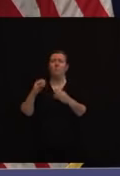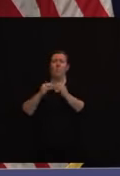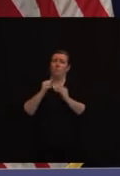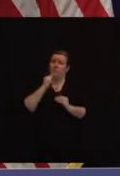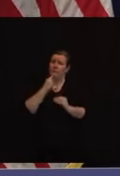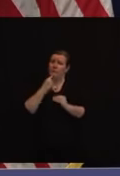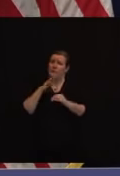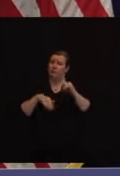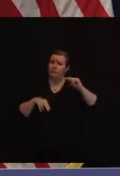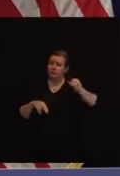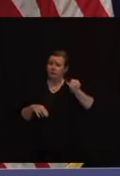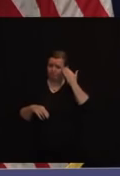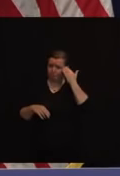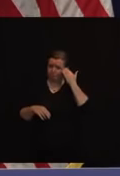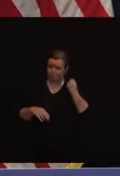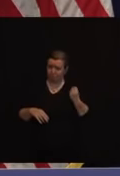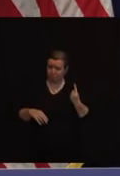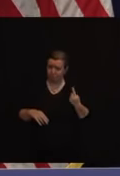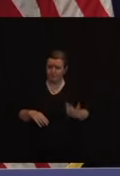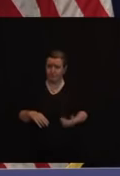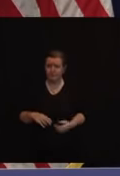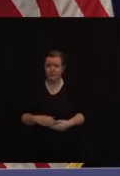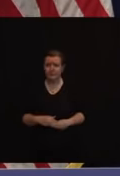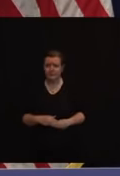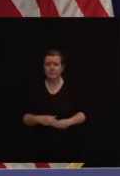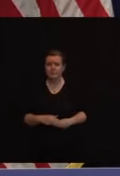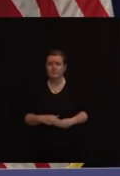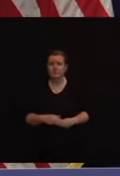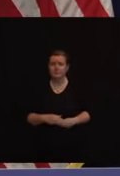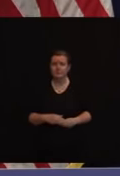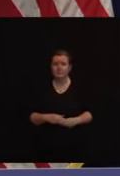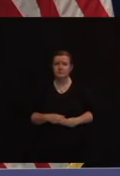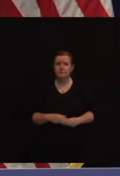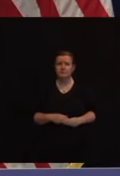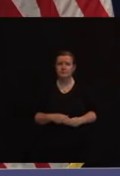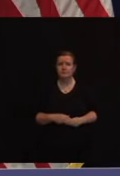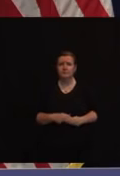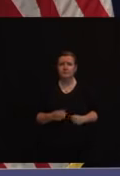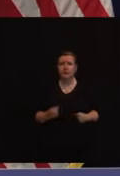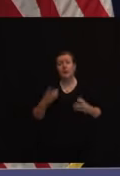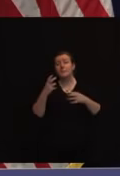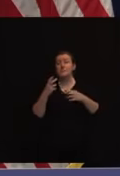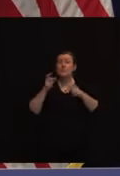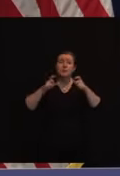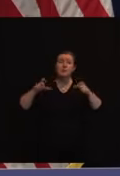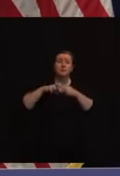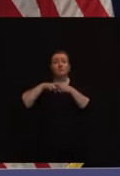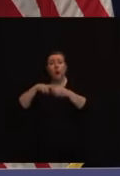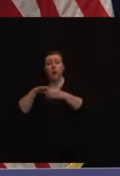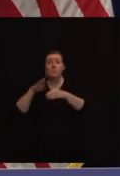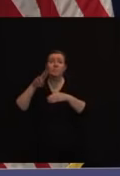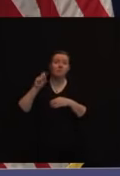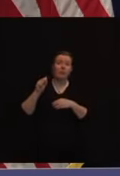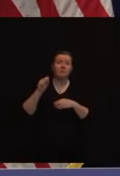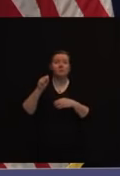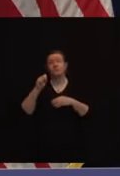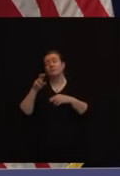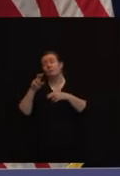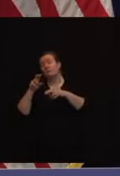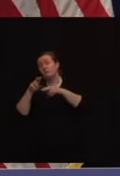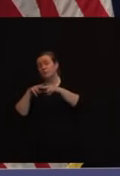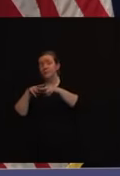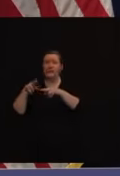saying something when we've got service, which is ridership is down 90-odd%. I could say this: we have got to be there for